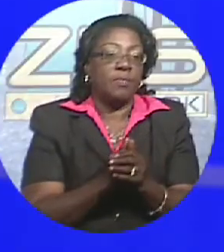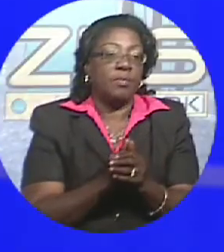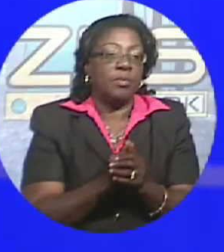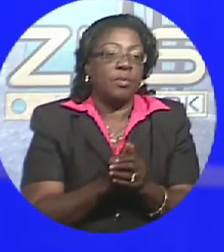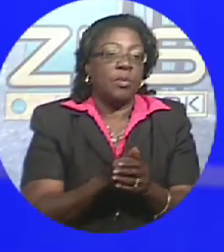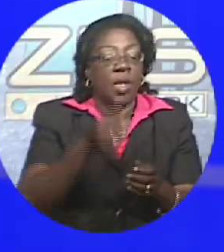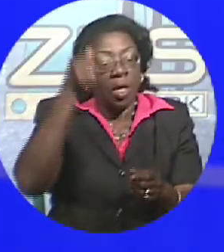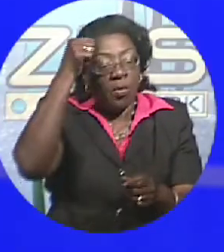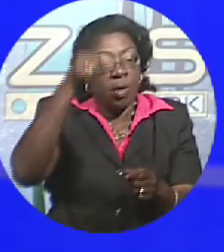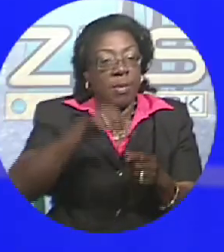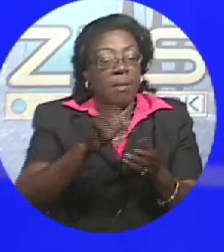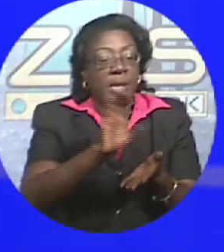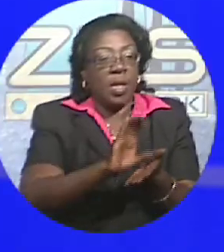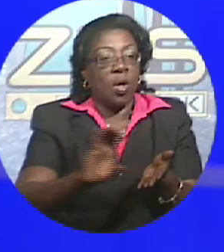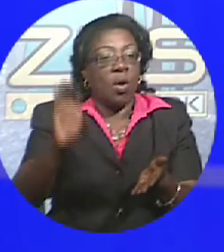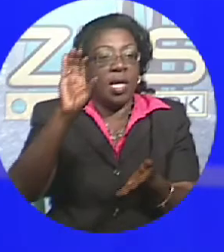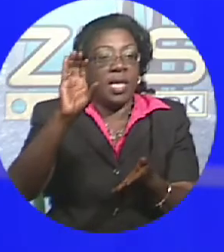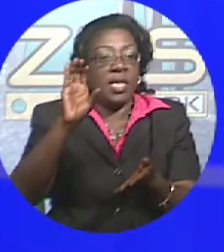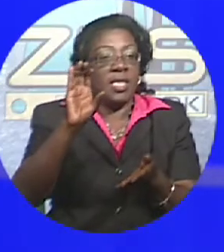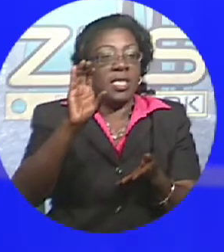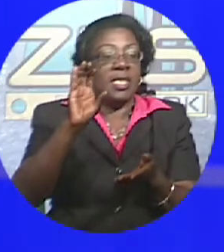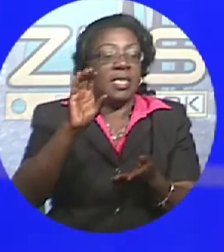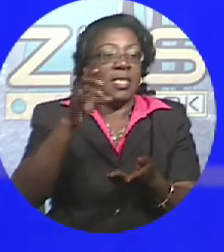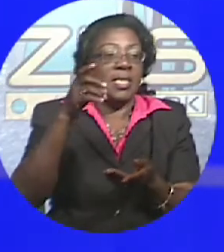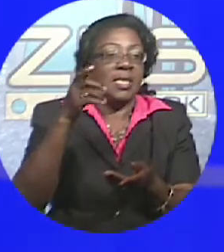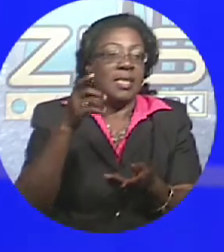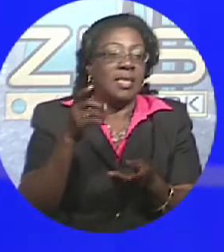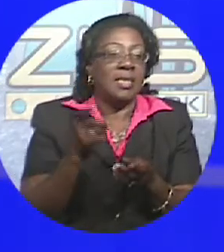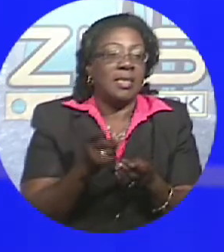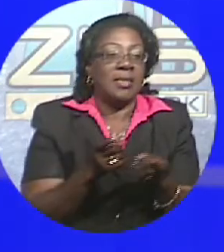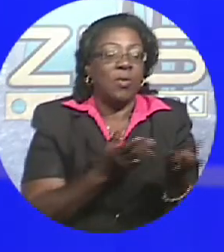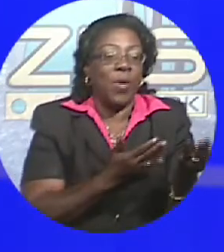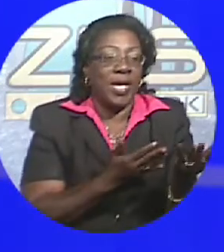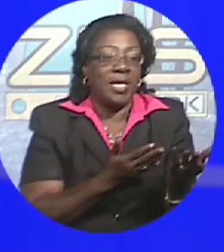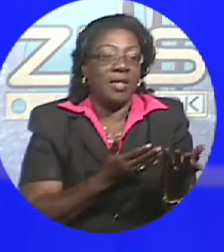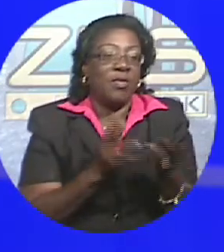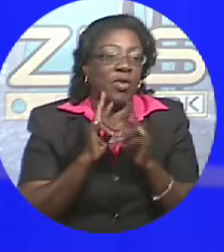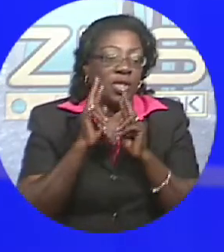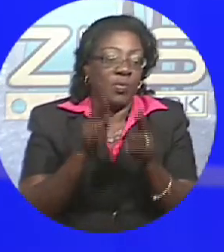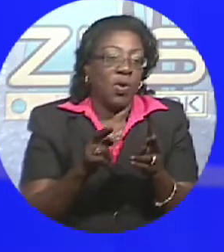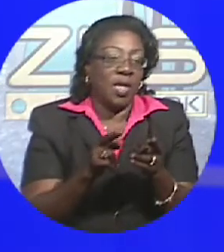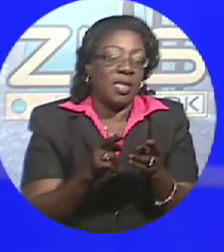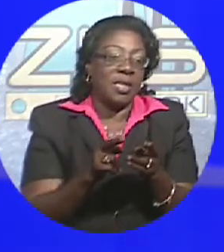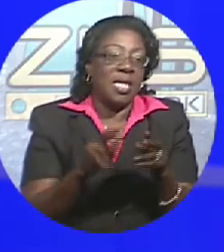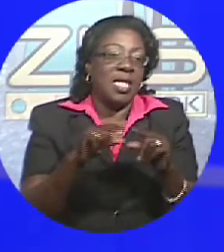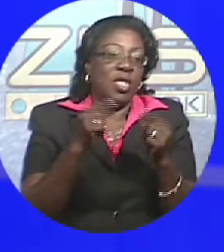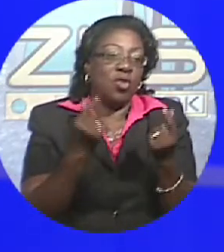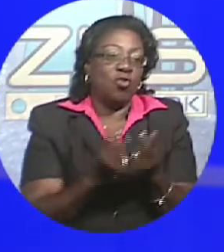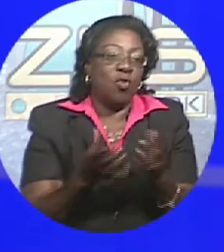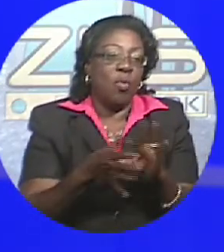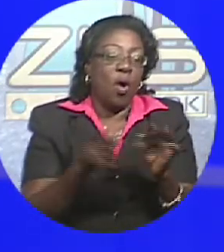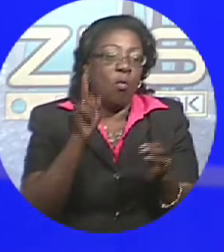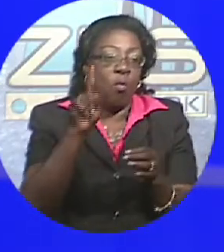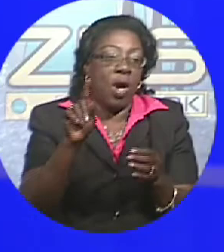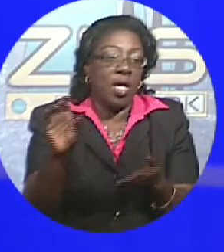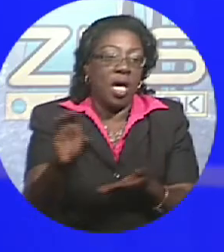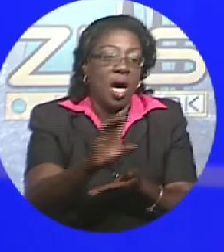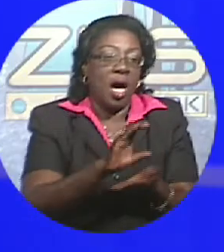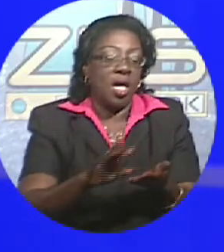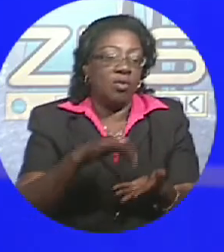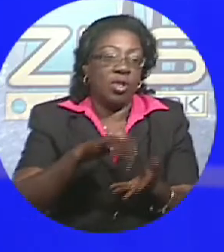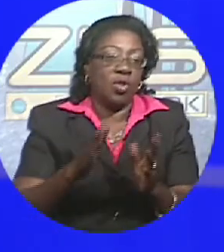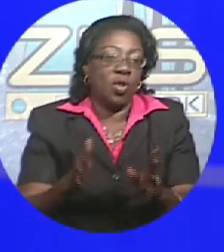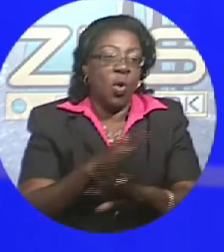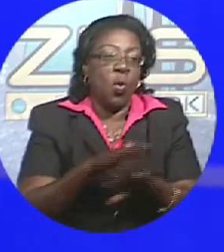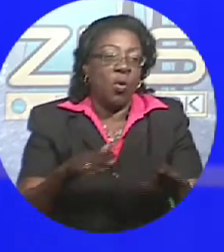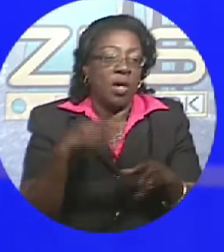Remember the college application days and the nerve-wracking wait for a response? Well, this group of 100 students won't have to worry about